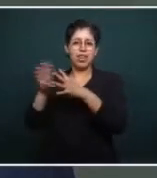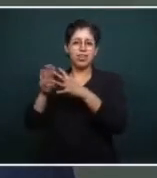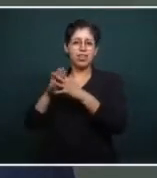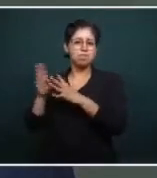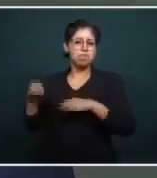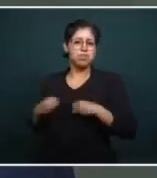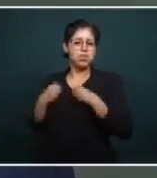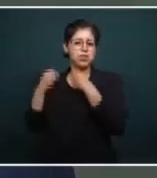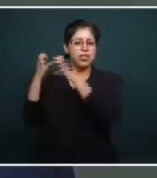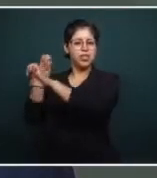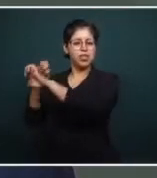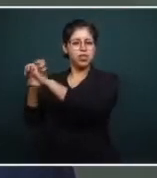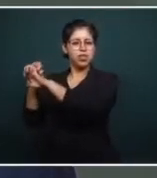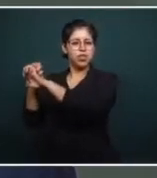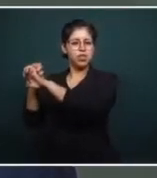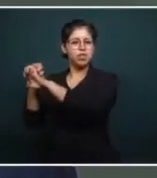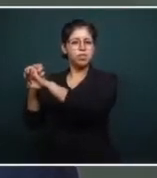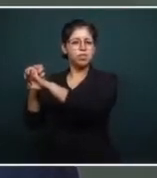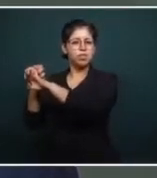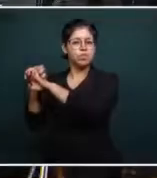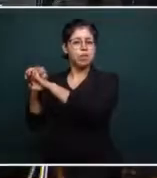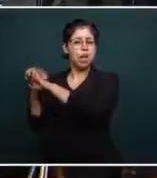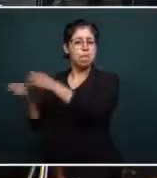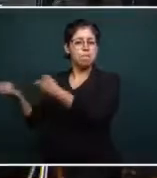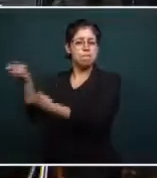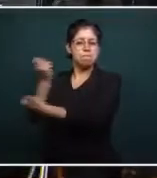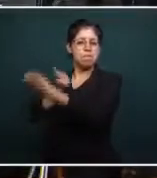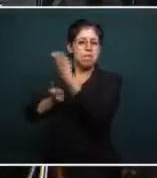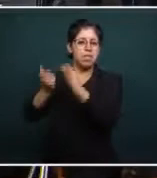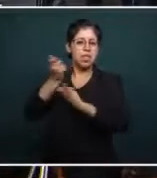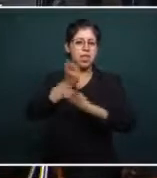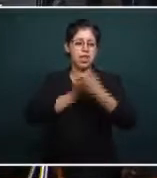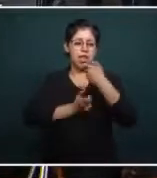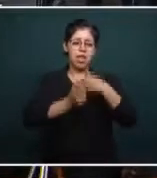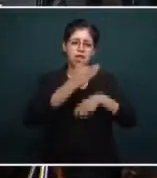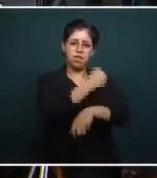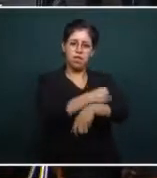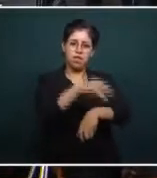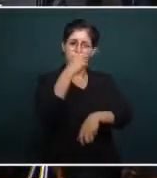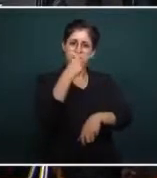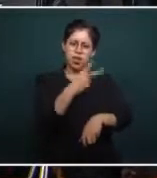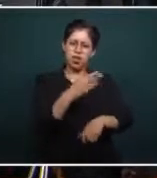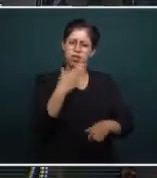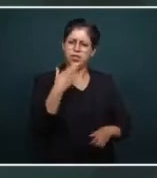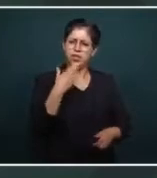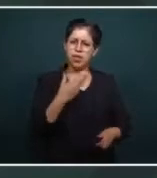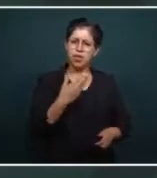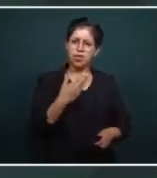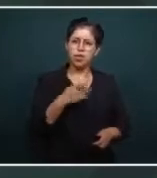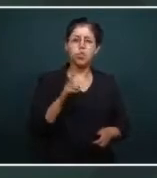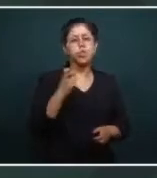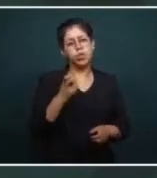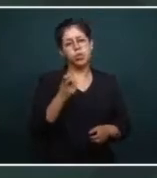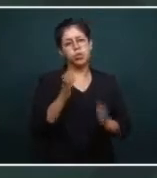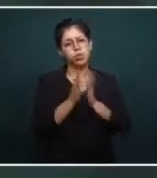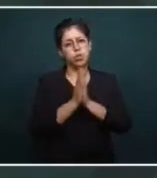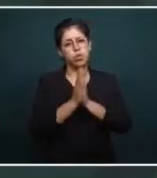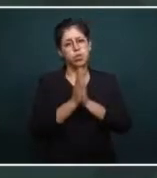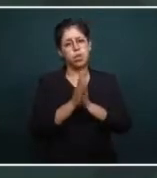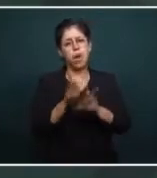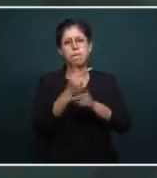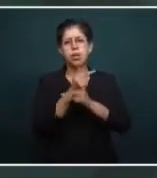our migrants. Por eso, ser So that is prudentes why y